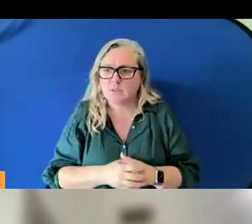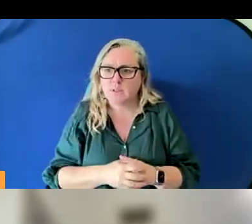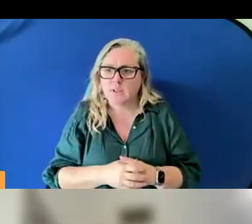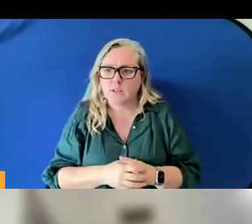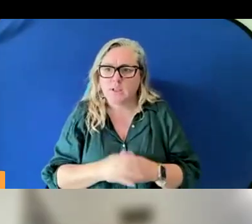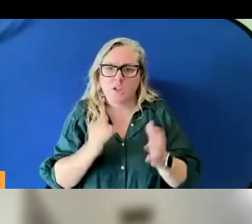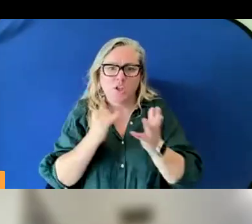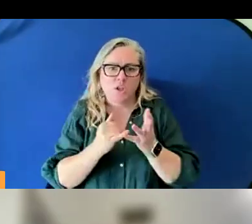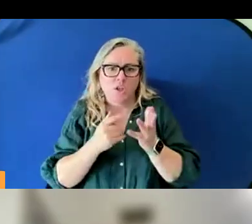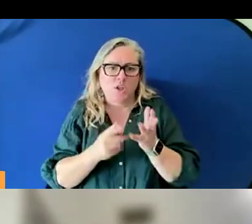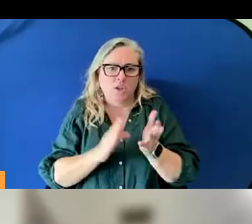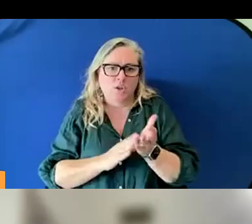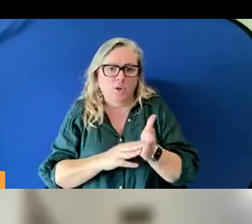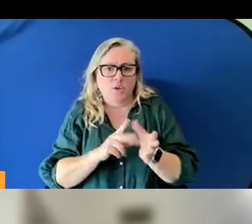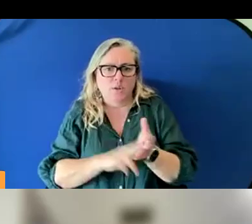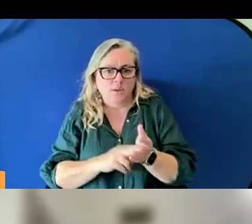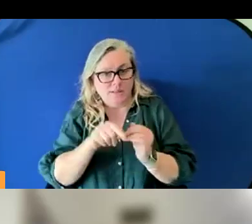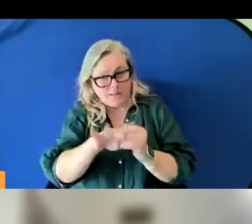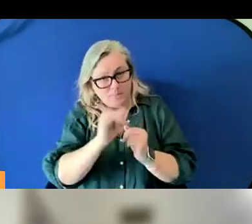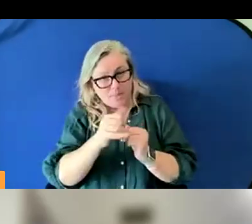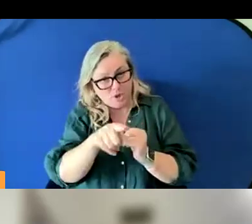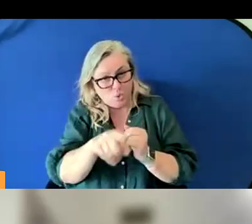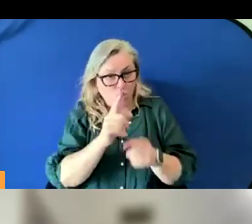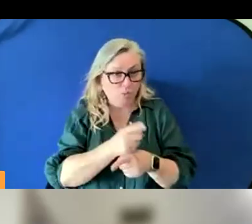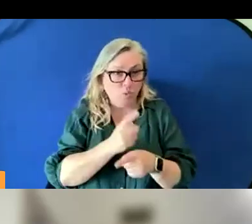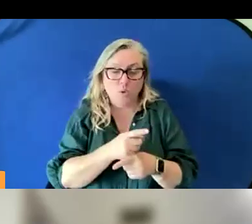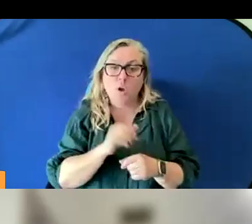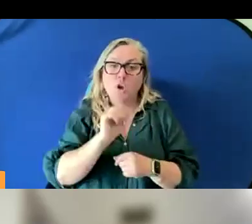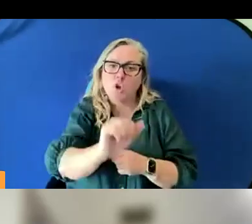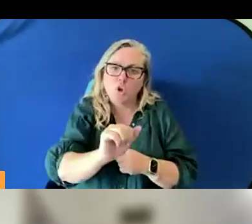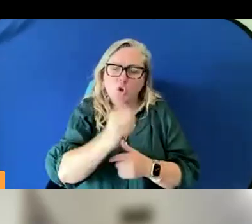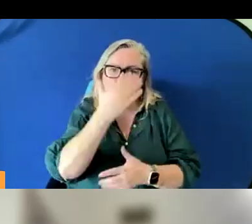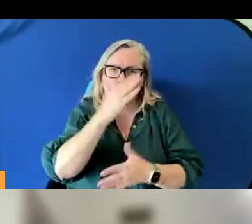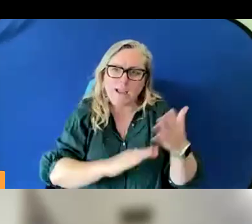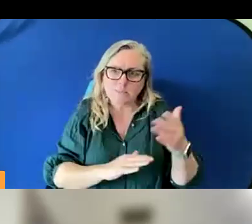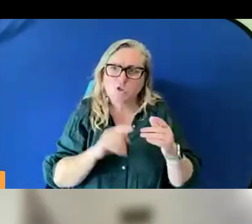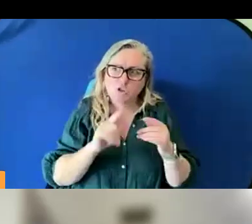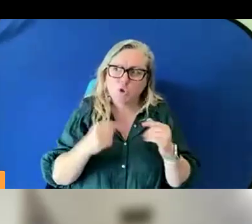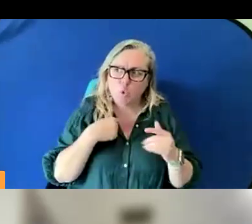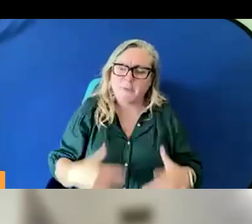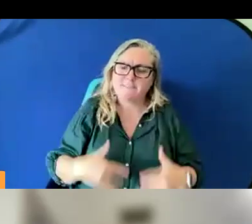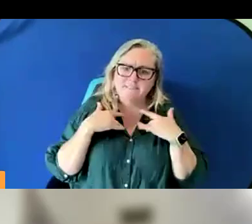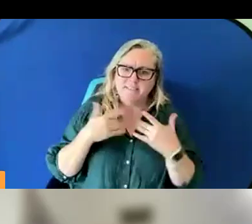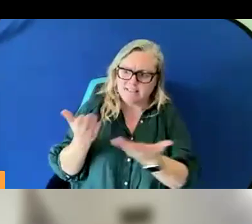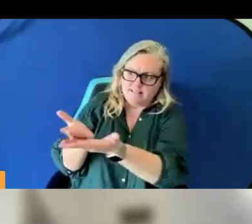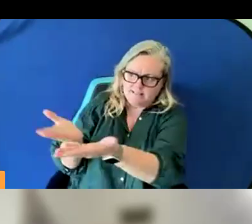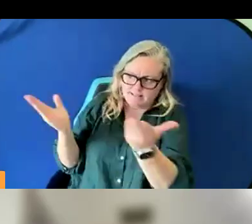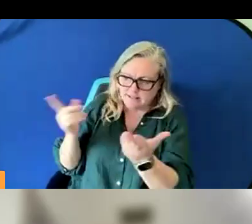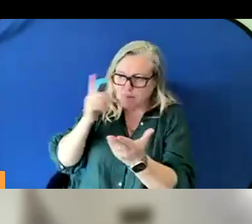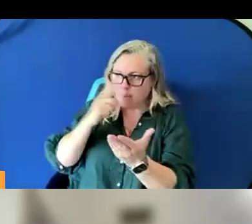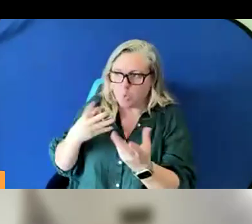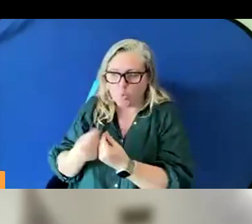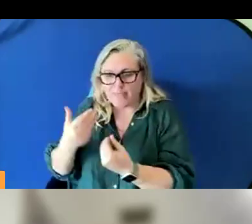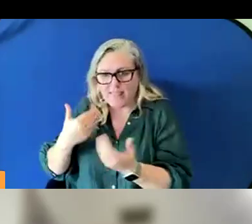Summan, you might have touched on a little bit so far, but from your experience, what role does lived experience play in creating more inclusive and supportive resources?